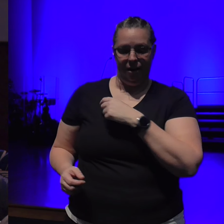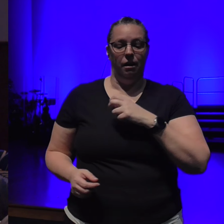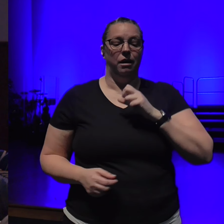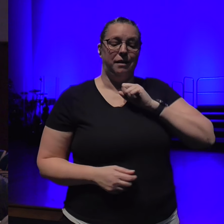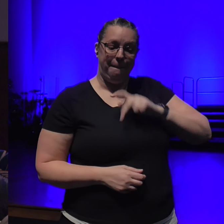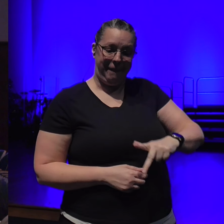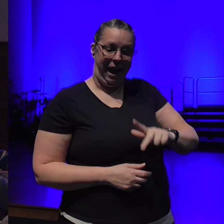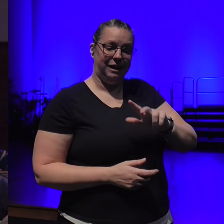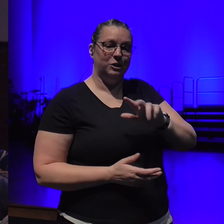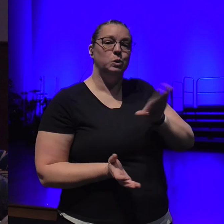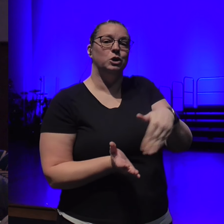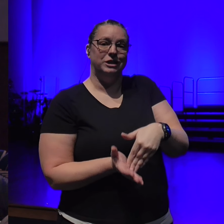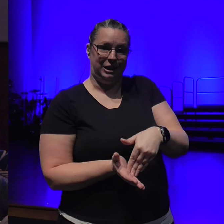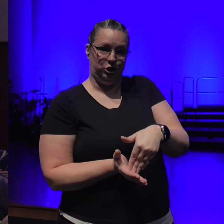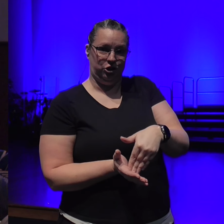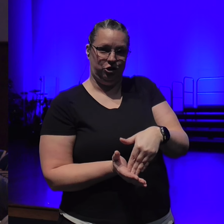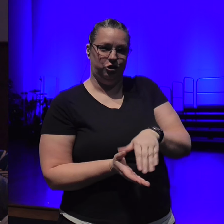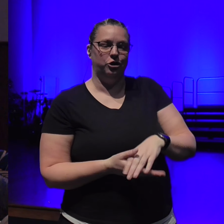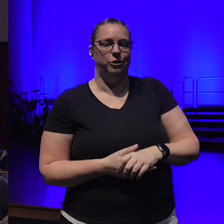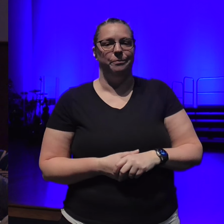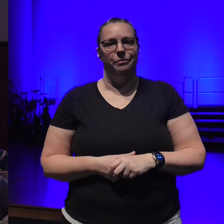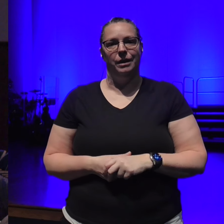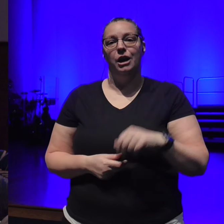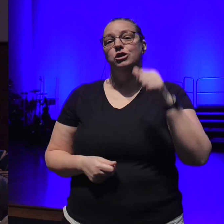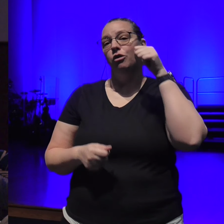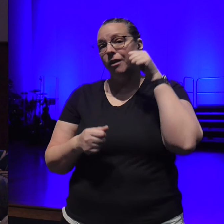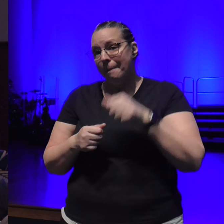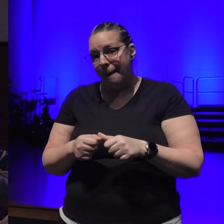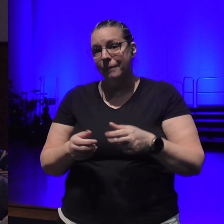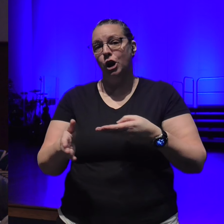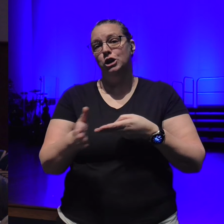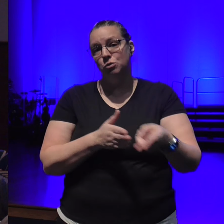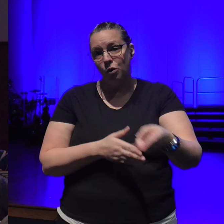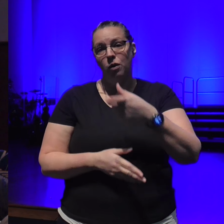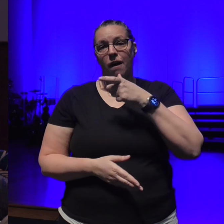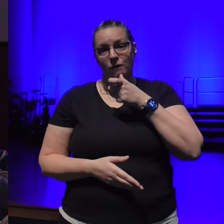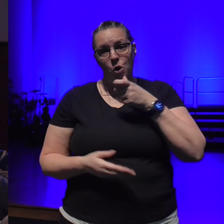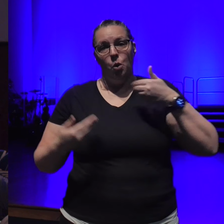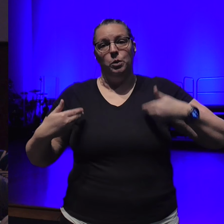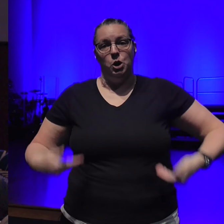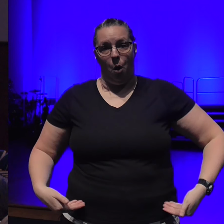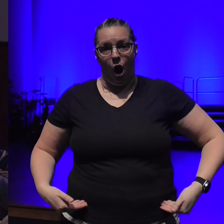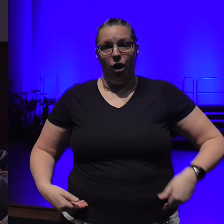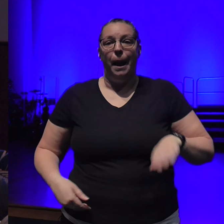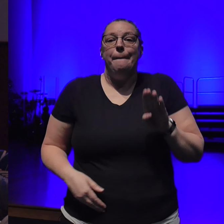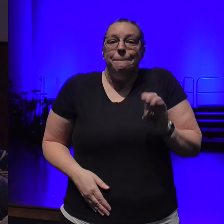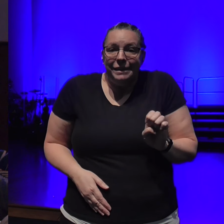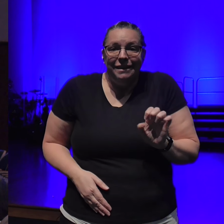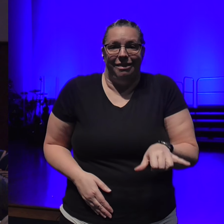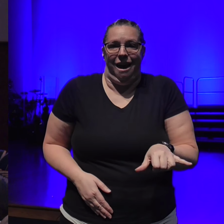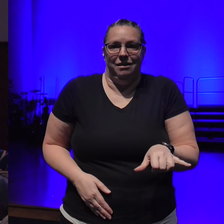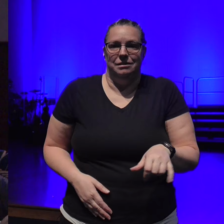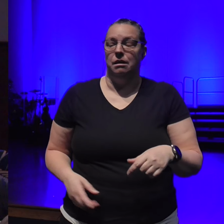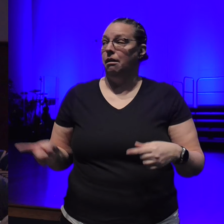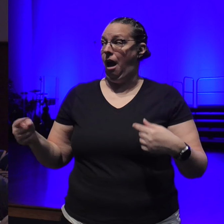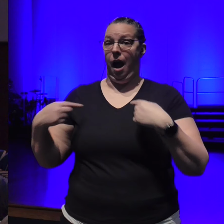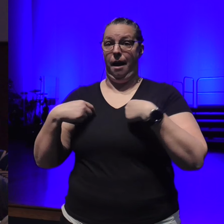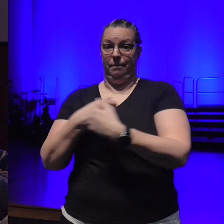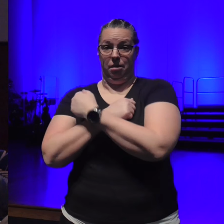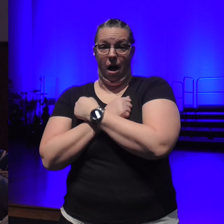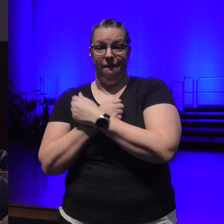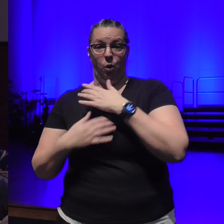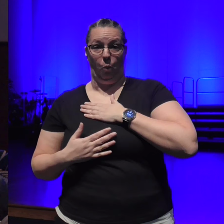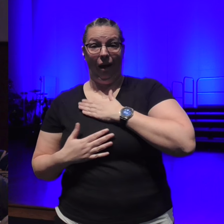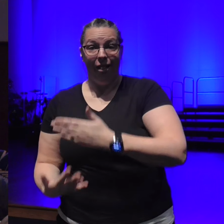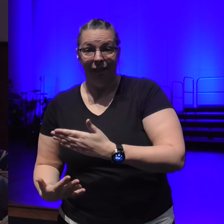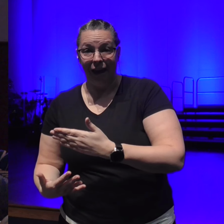Be true to who you are by remembering the truth of who you are and being it. I am love willing.